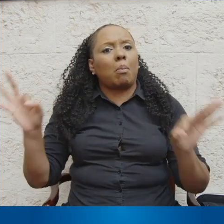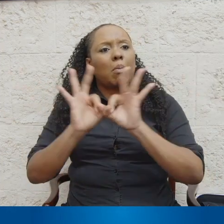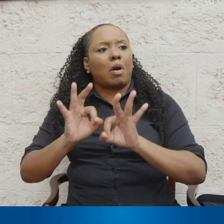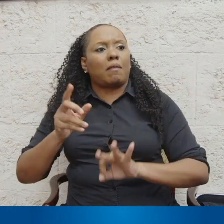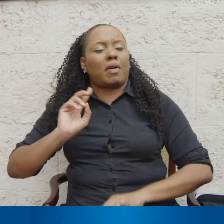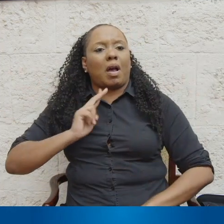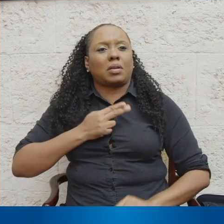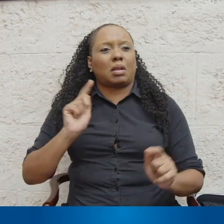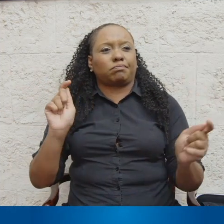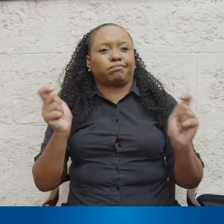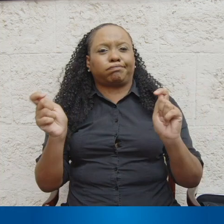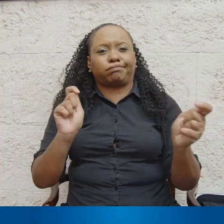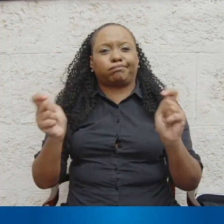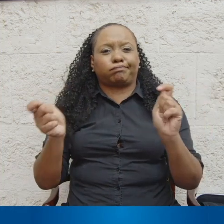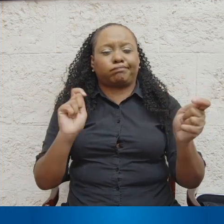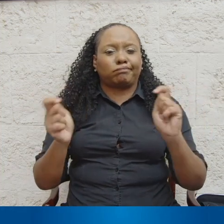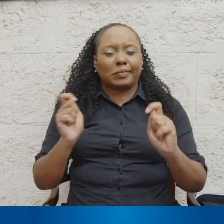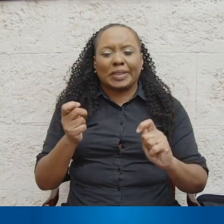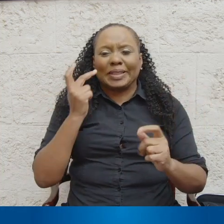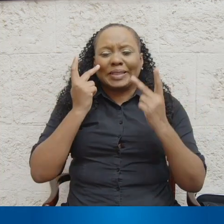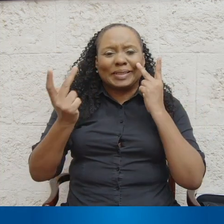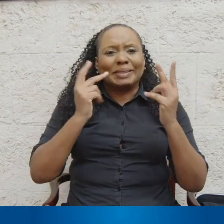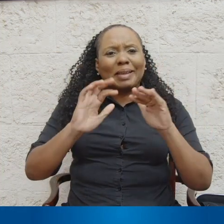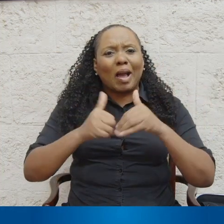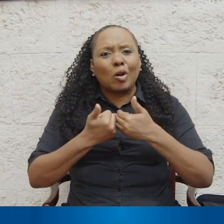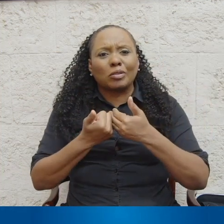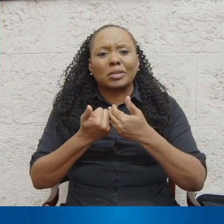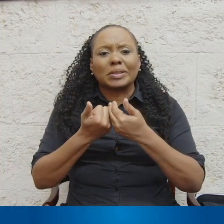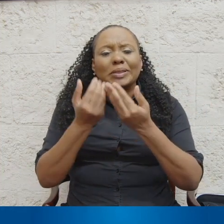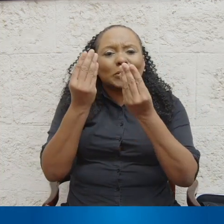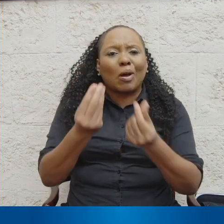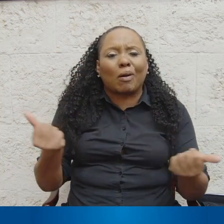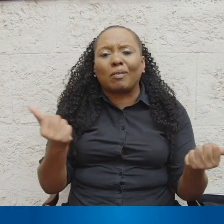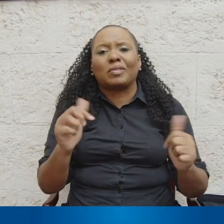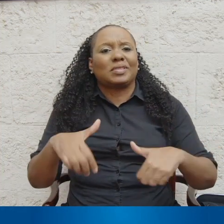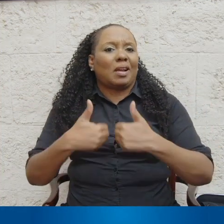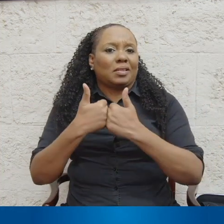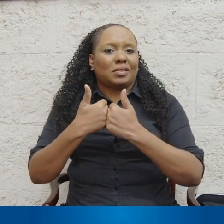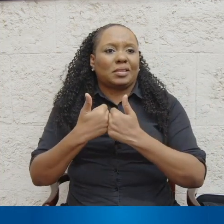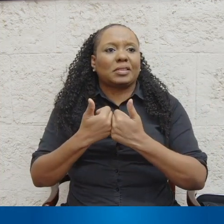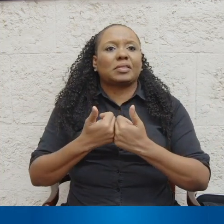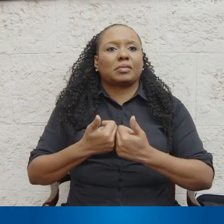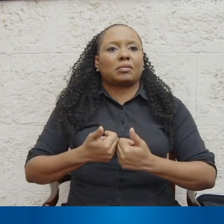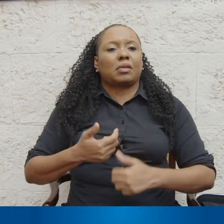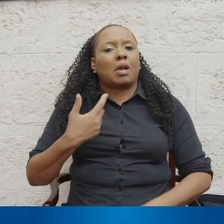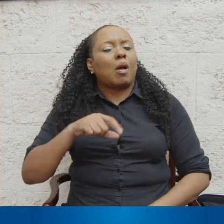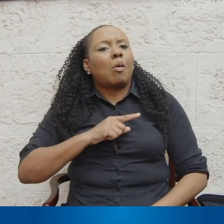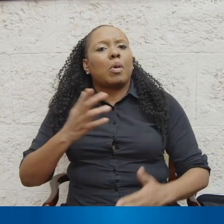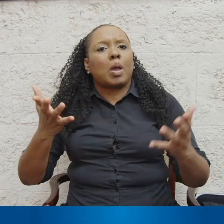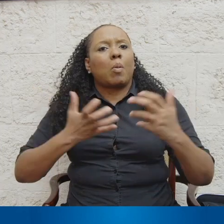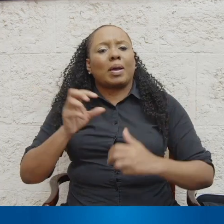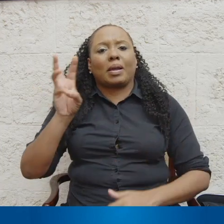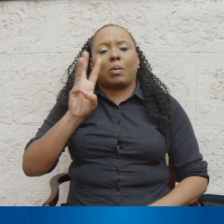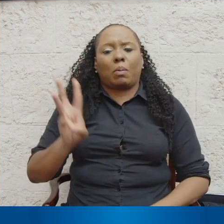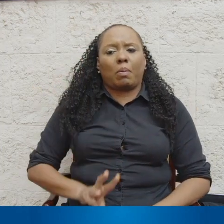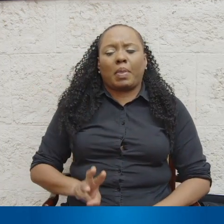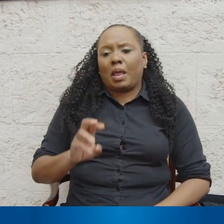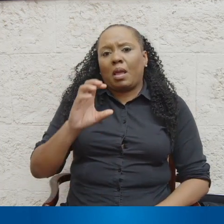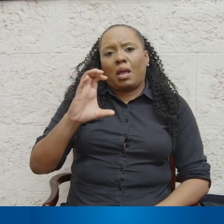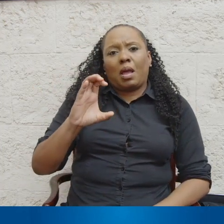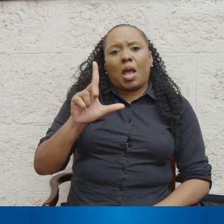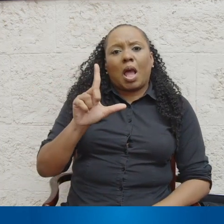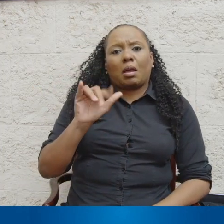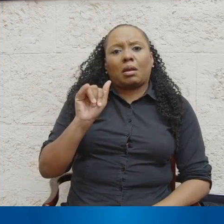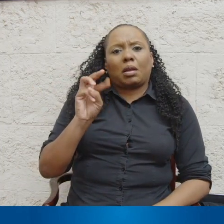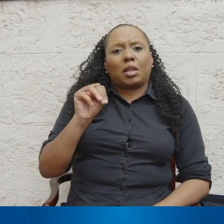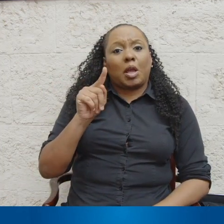to address some of the fundamental challenges that we have in the context of building climate resilience. And this allows us to do